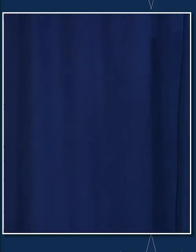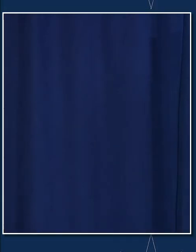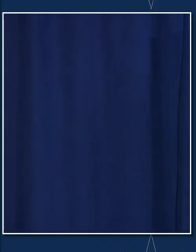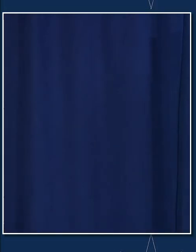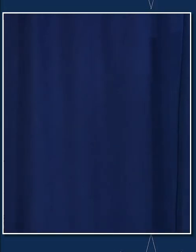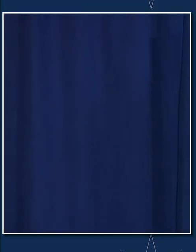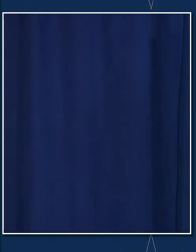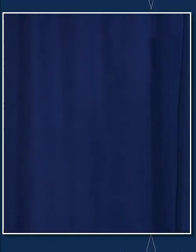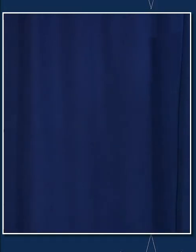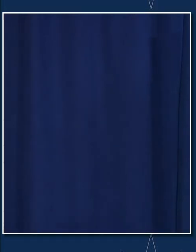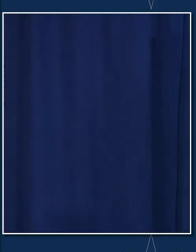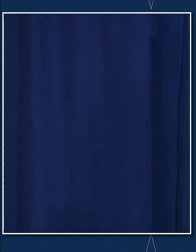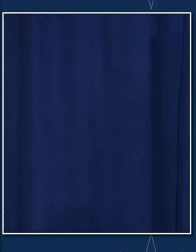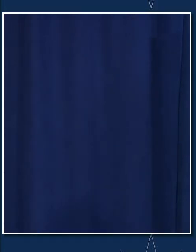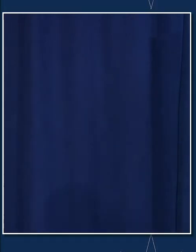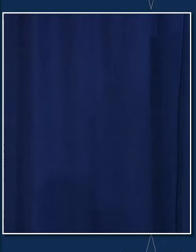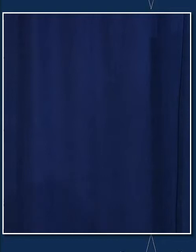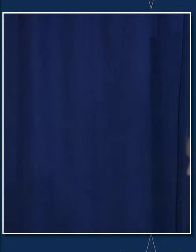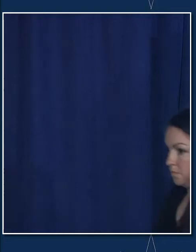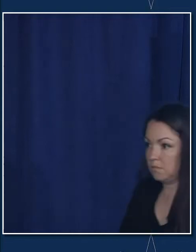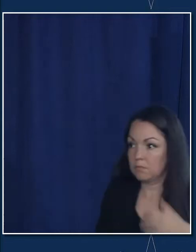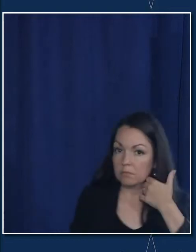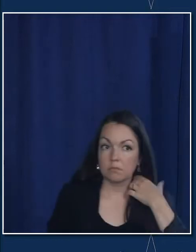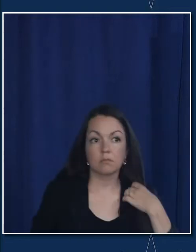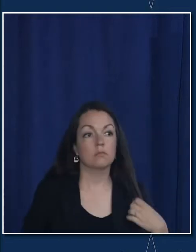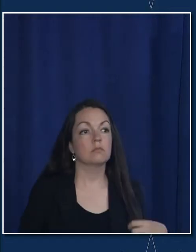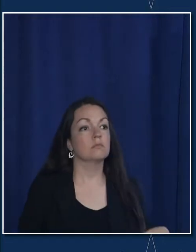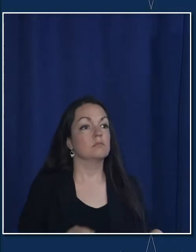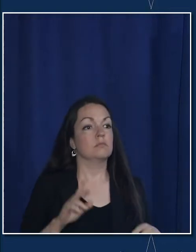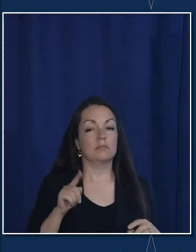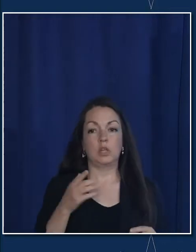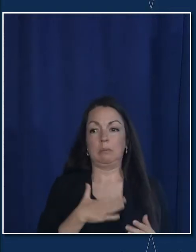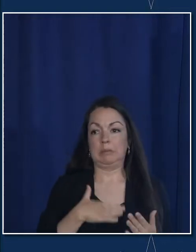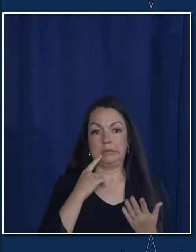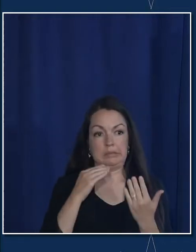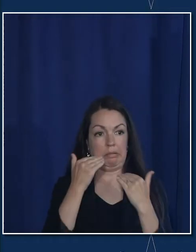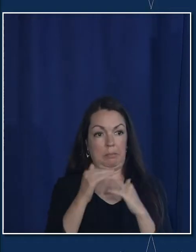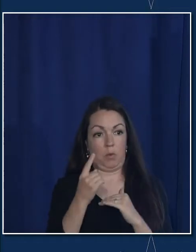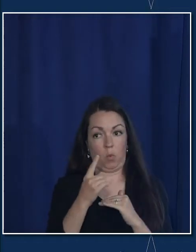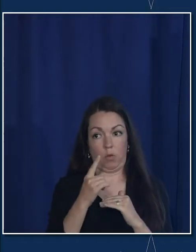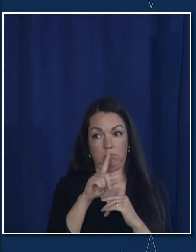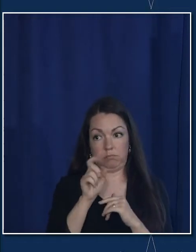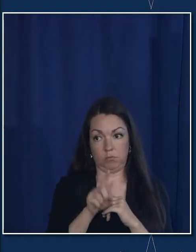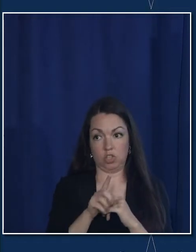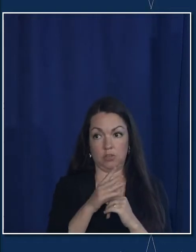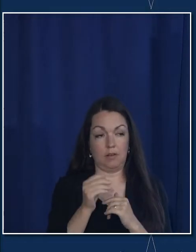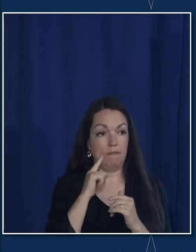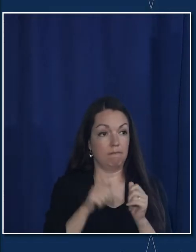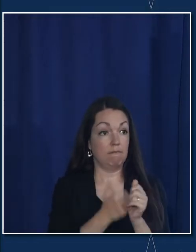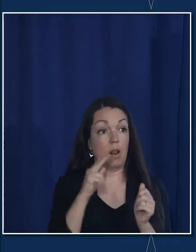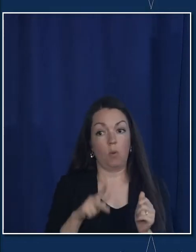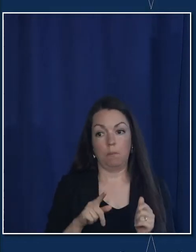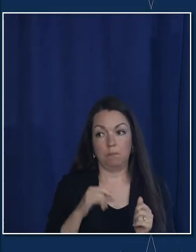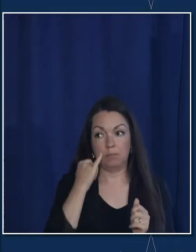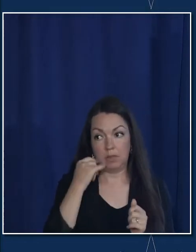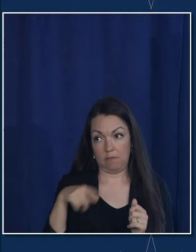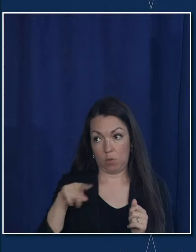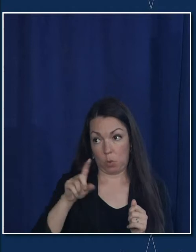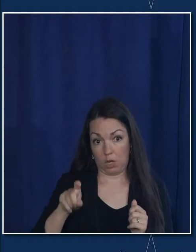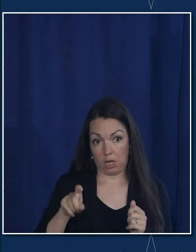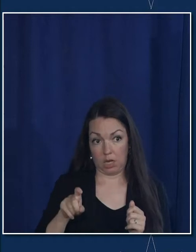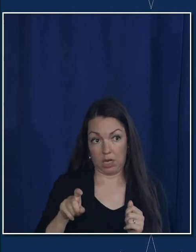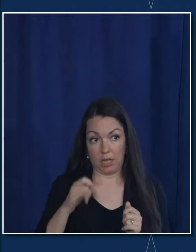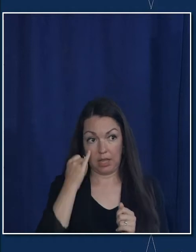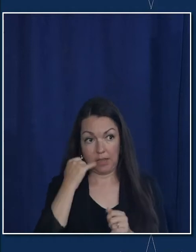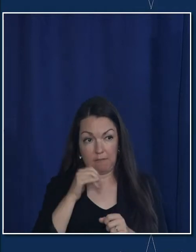Thank you, Dr. Luna. One over there and one over there. We ask that you just limit it to one question and a follow-up if needed for the first round, and if there's time at the